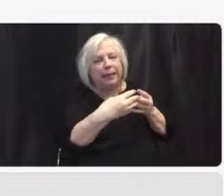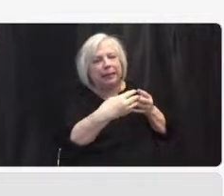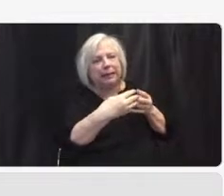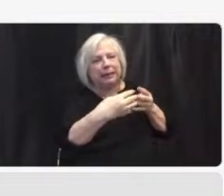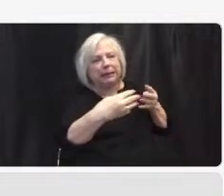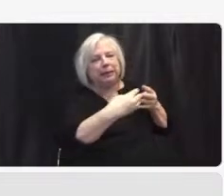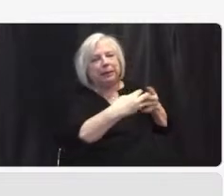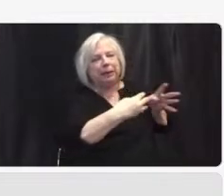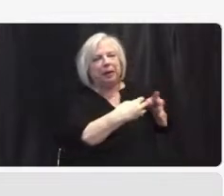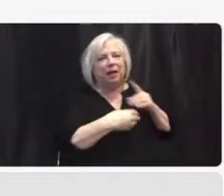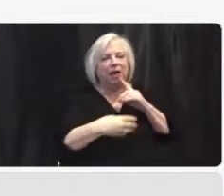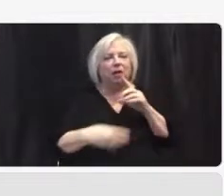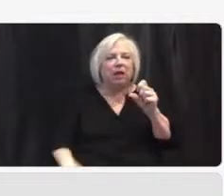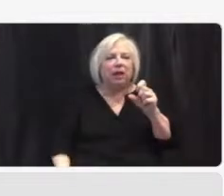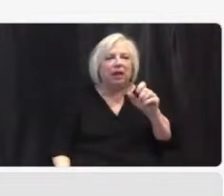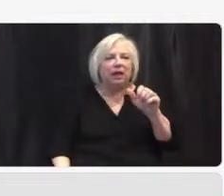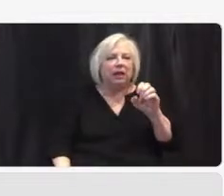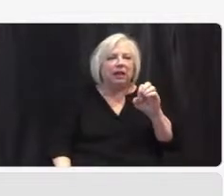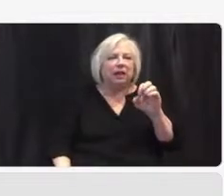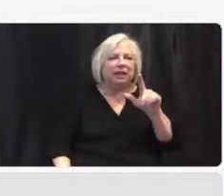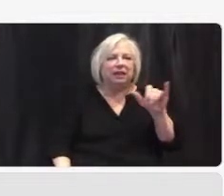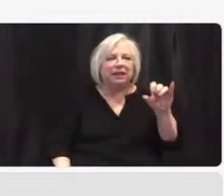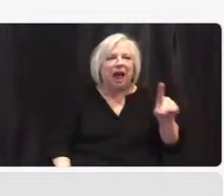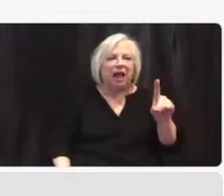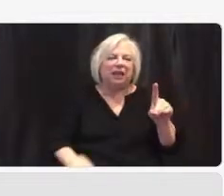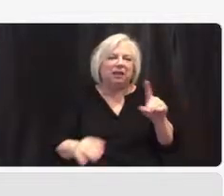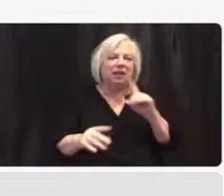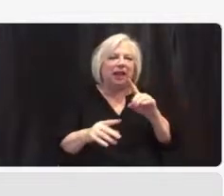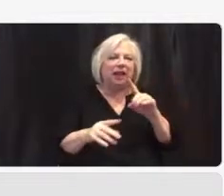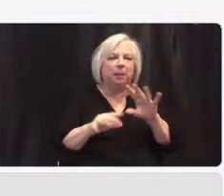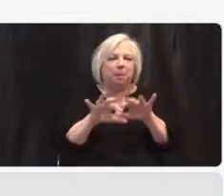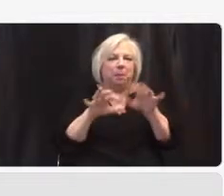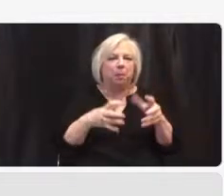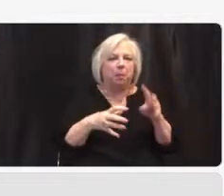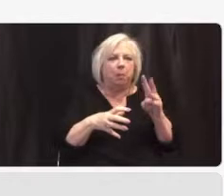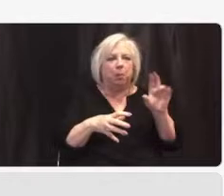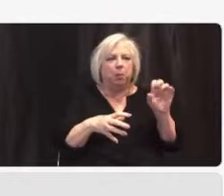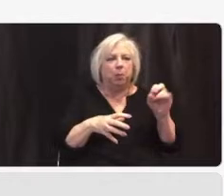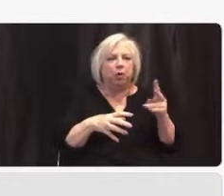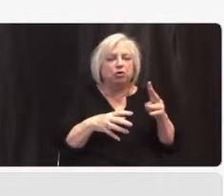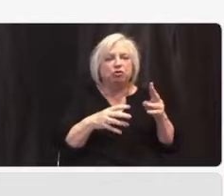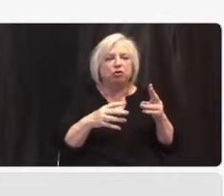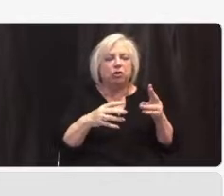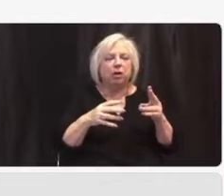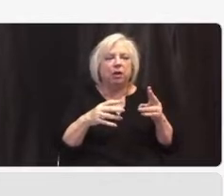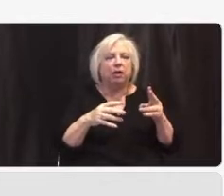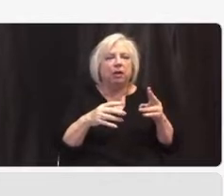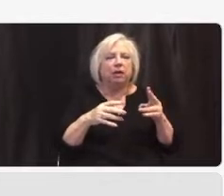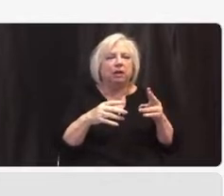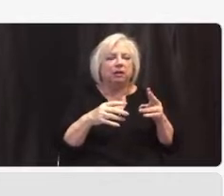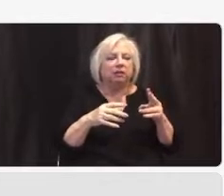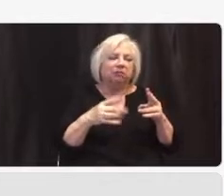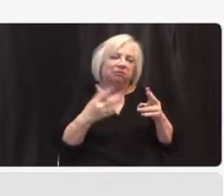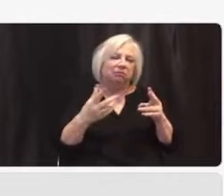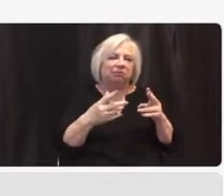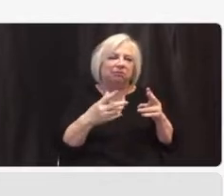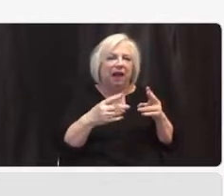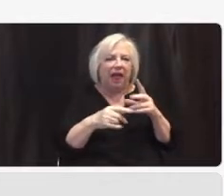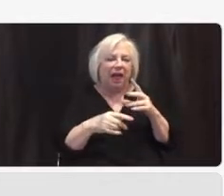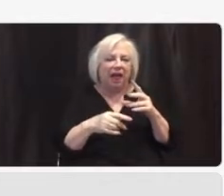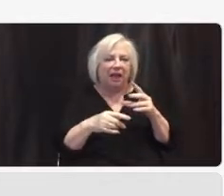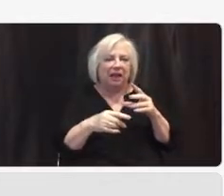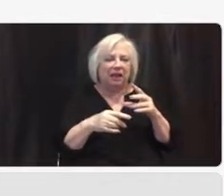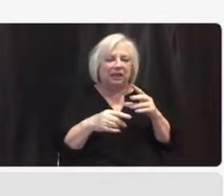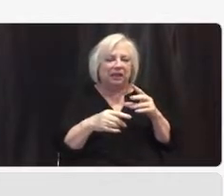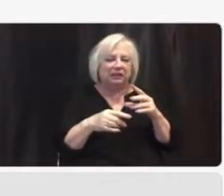It's a bush that really separates the two properties. Besides my driveway that has a little bit of brick and